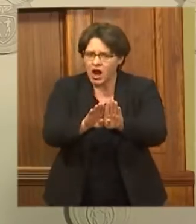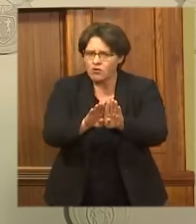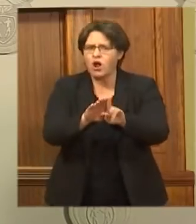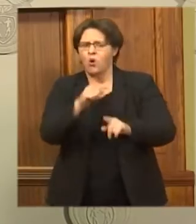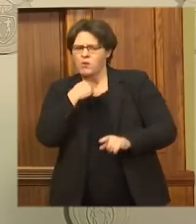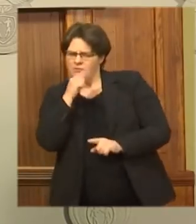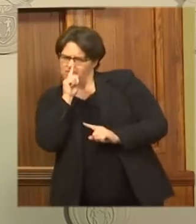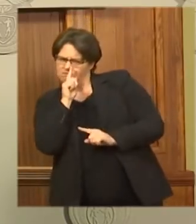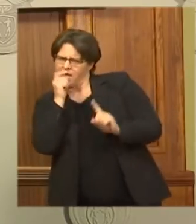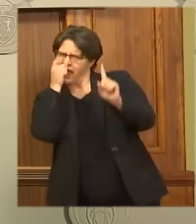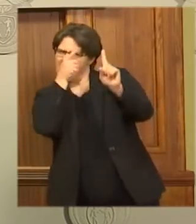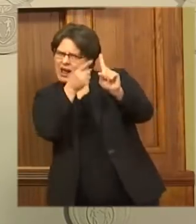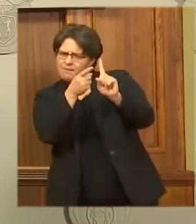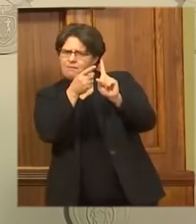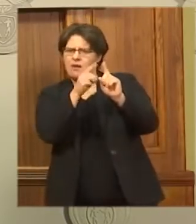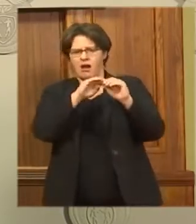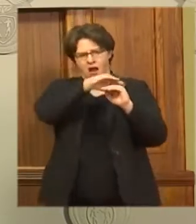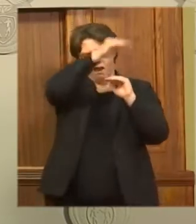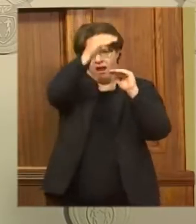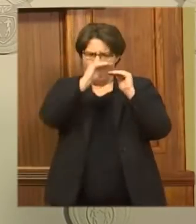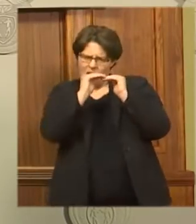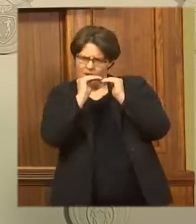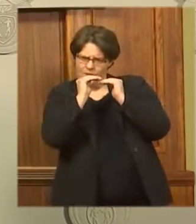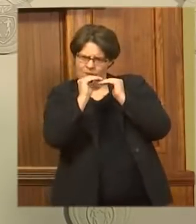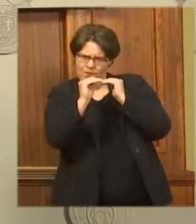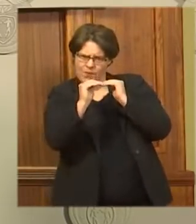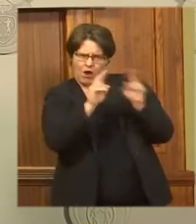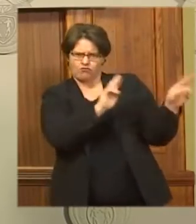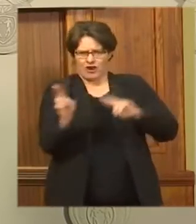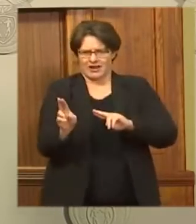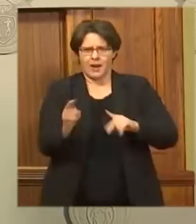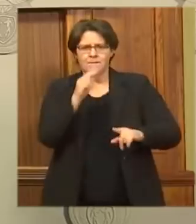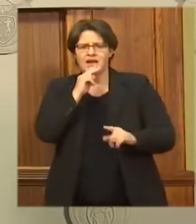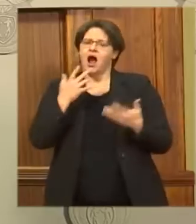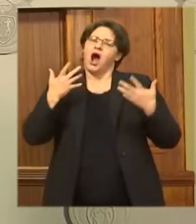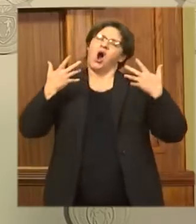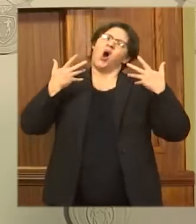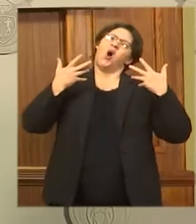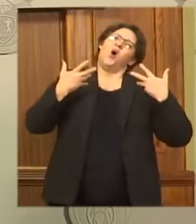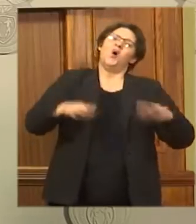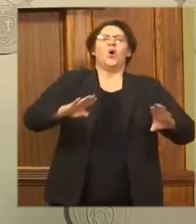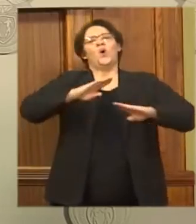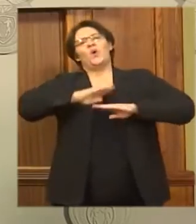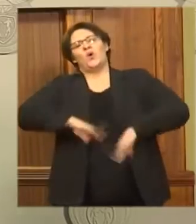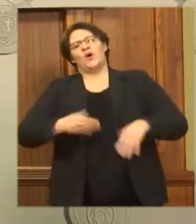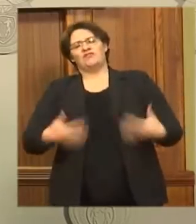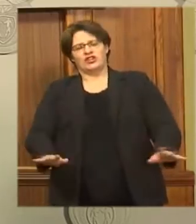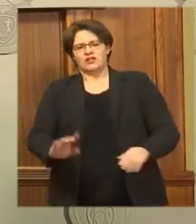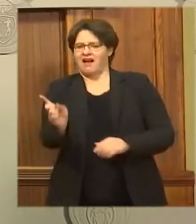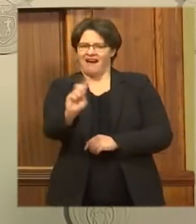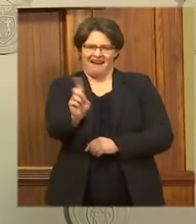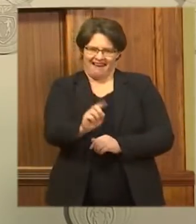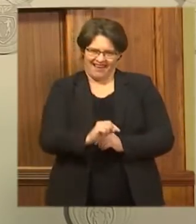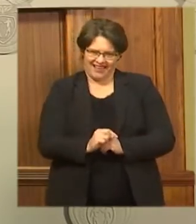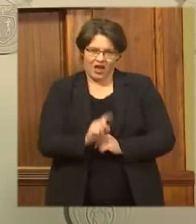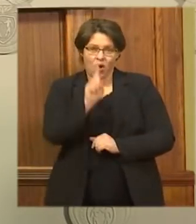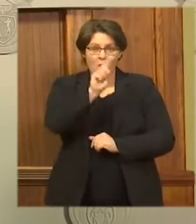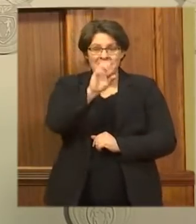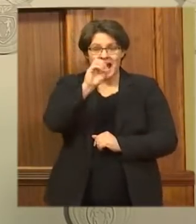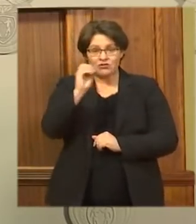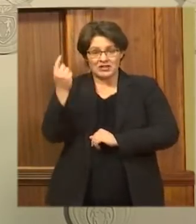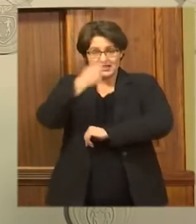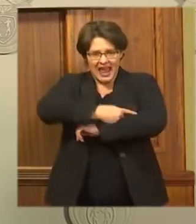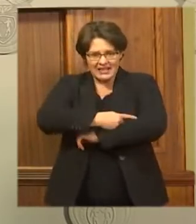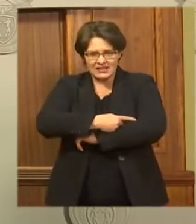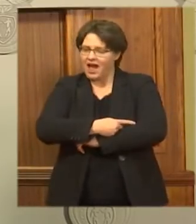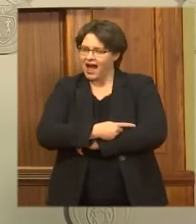flatten the curve, this task is far from complete. Even after 100 days, we are still